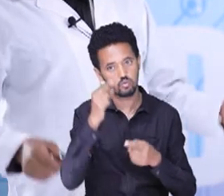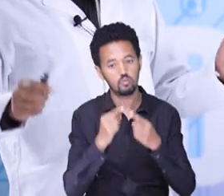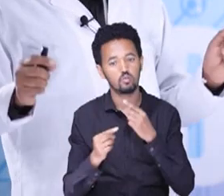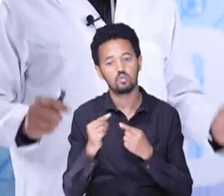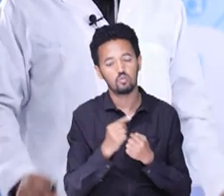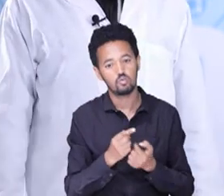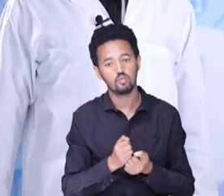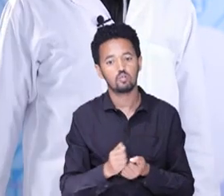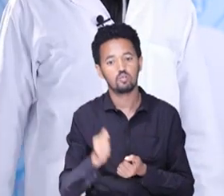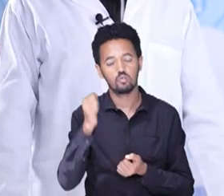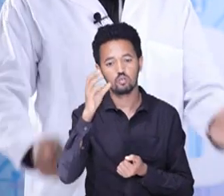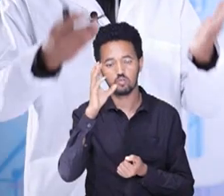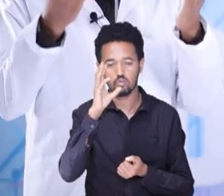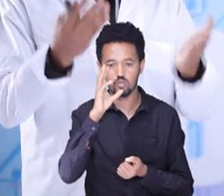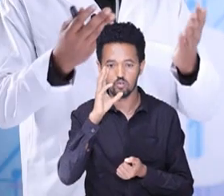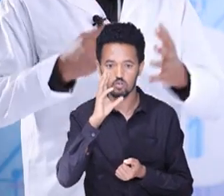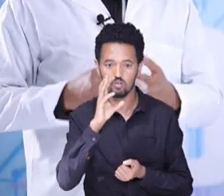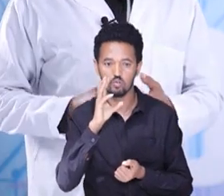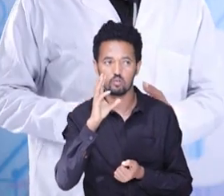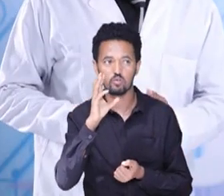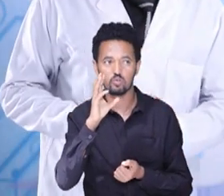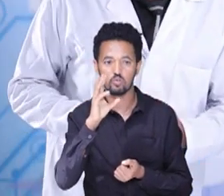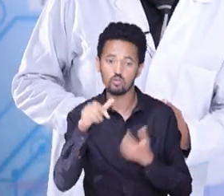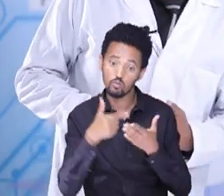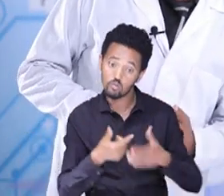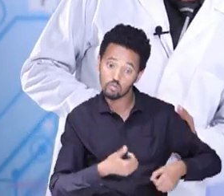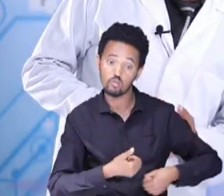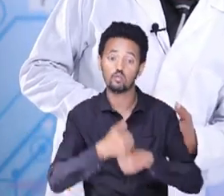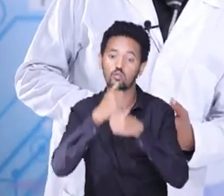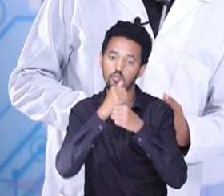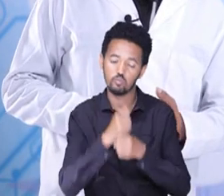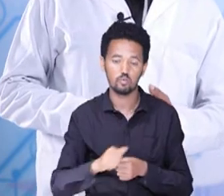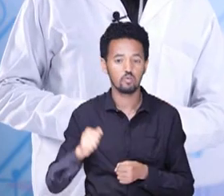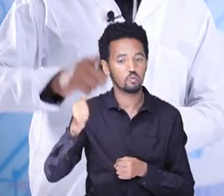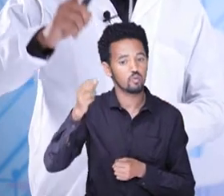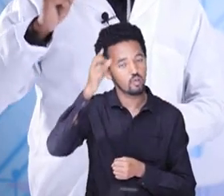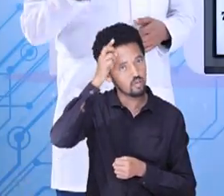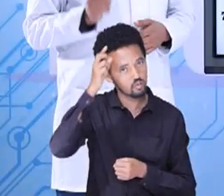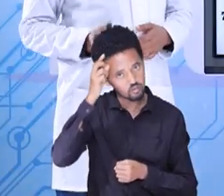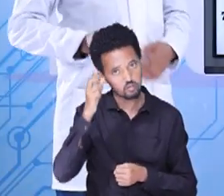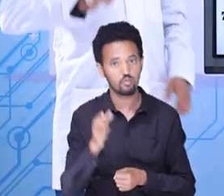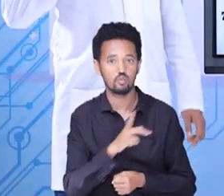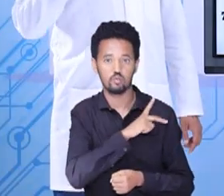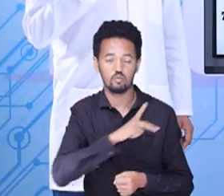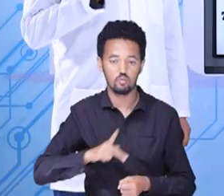Since 1973, USA stopped to support Emperor Haile Selassie. Mind you,